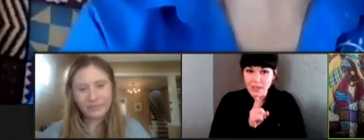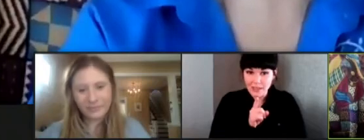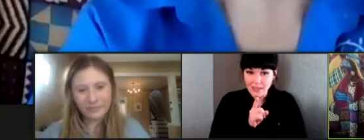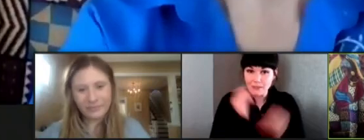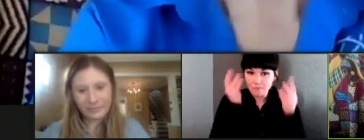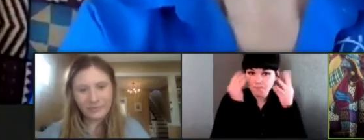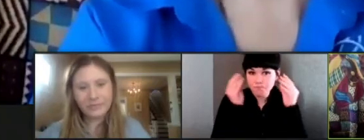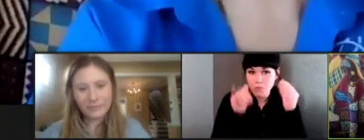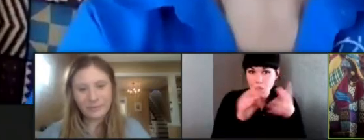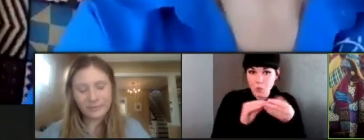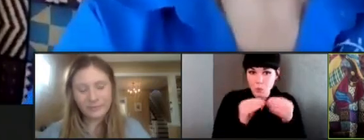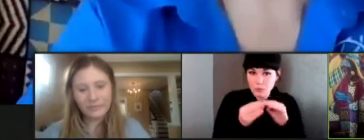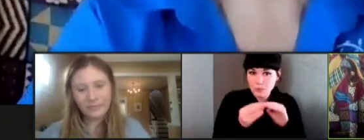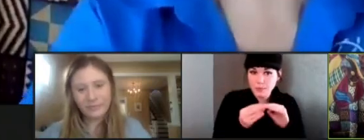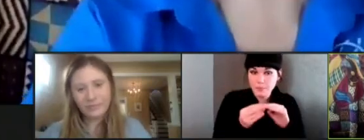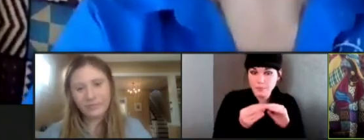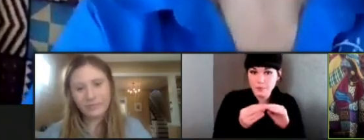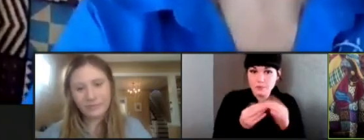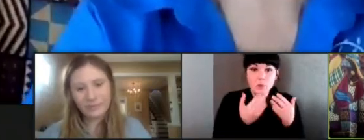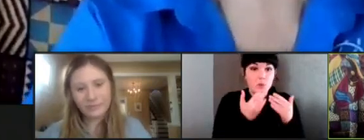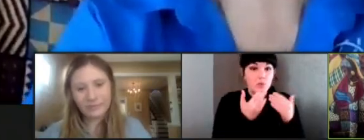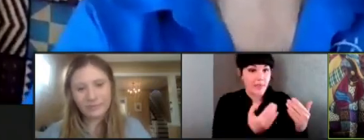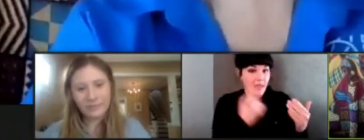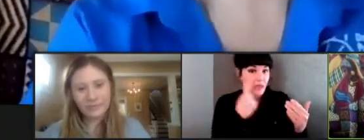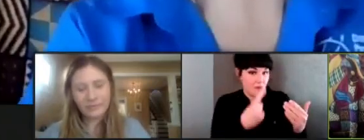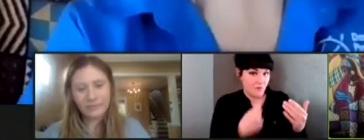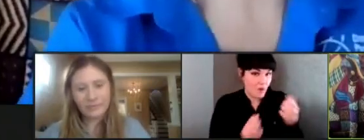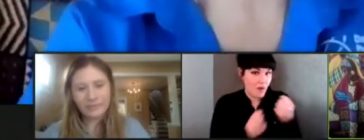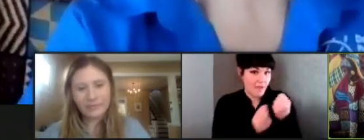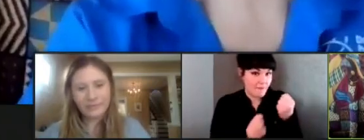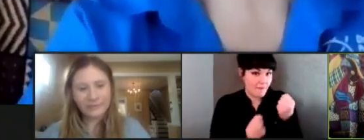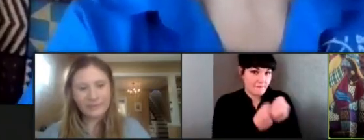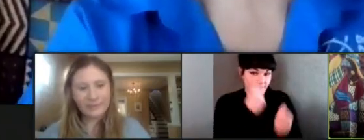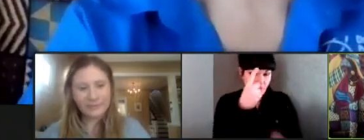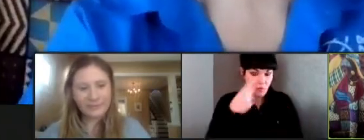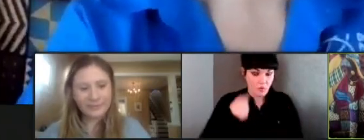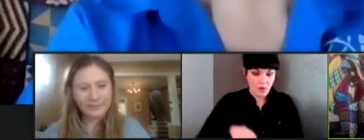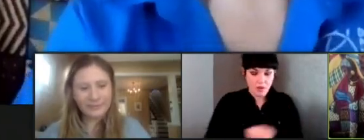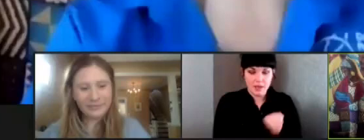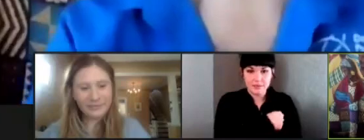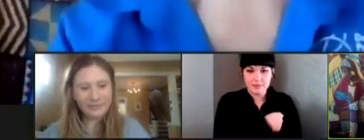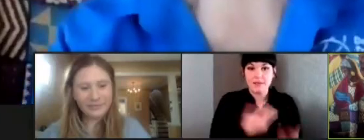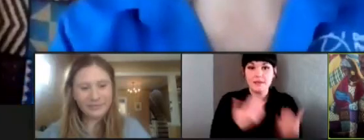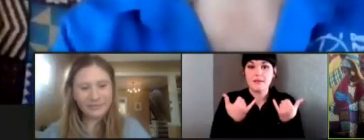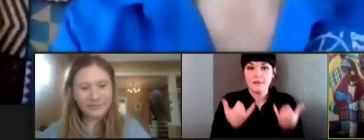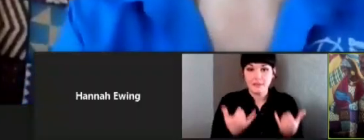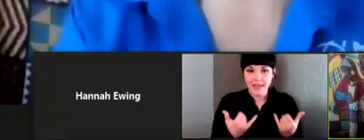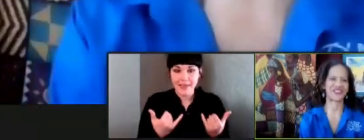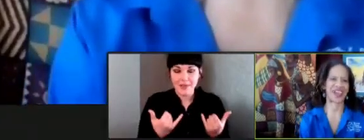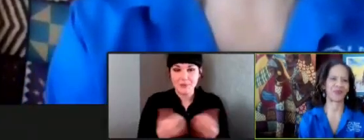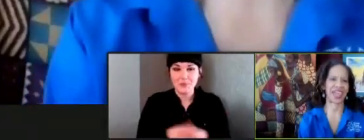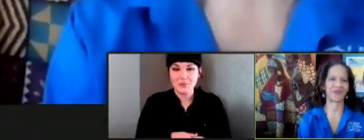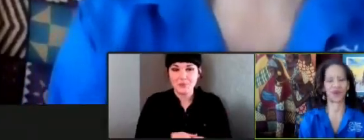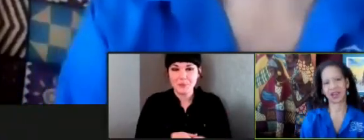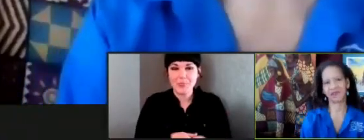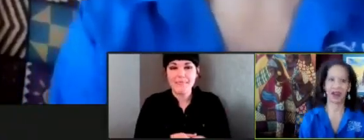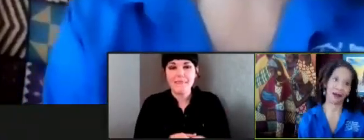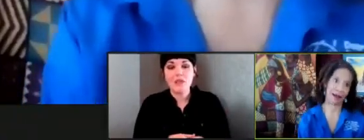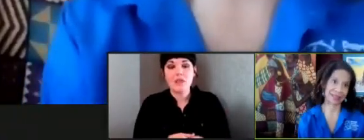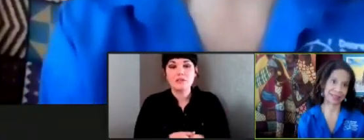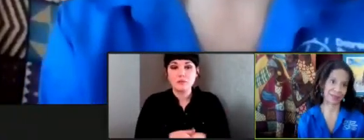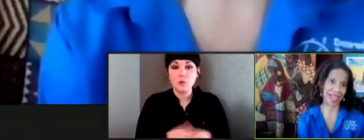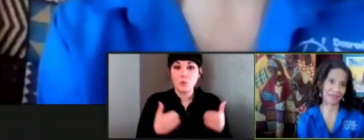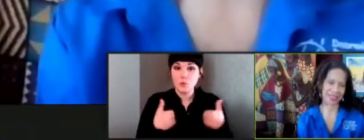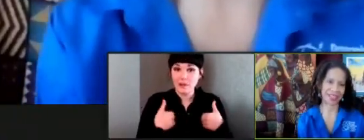for us. And then we're getting ready to switch. Speaking of advocates, we want to make sure that we have one of